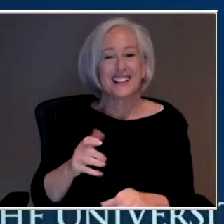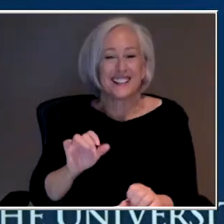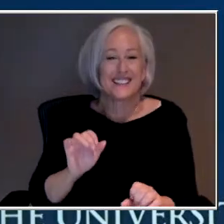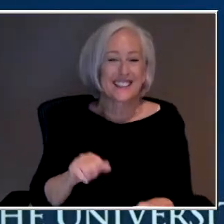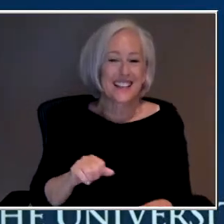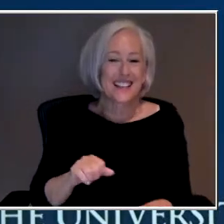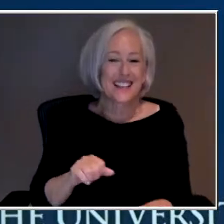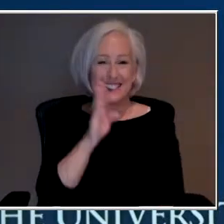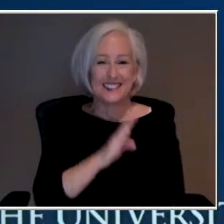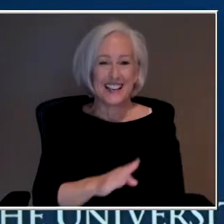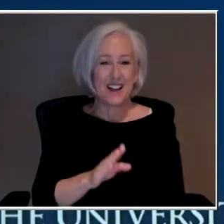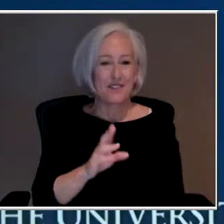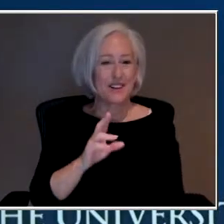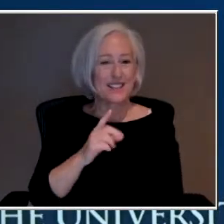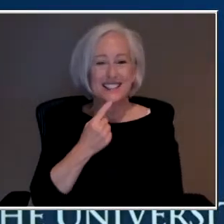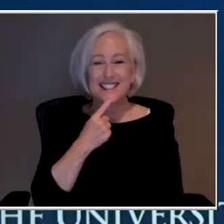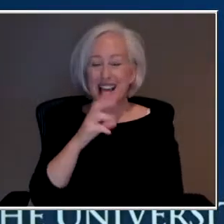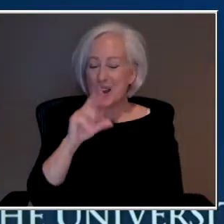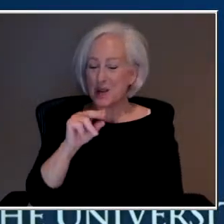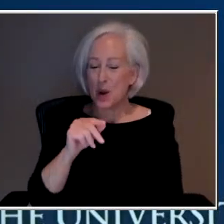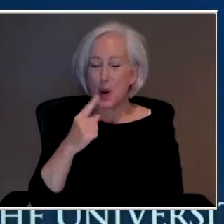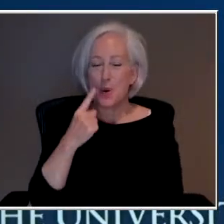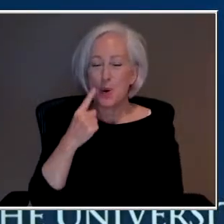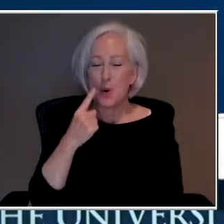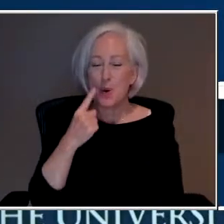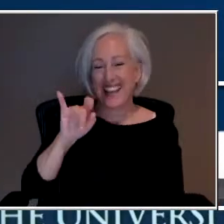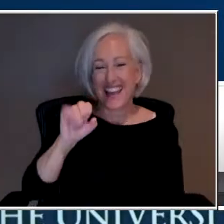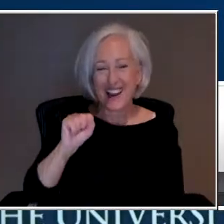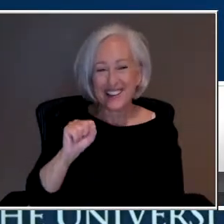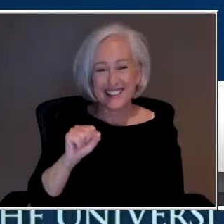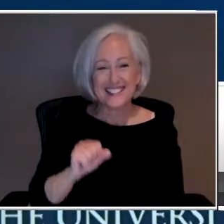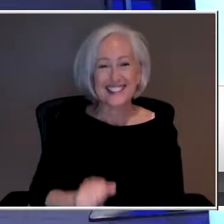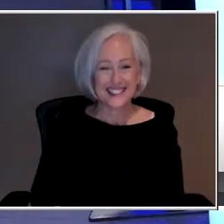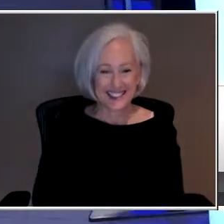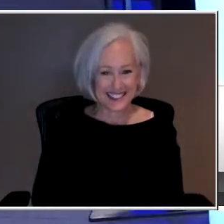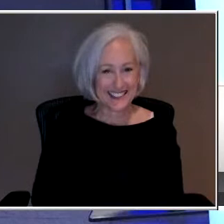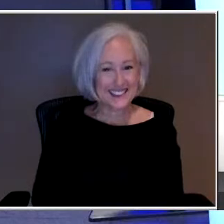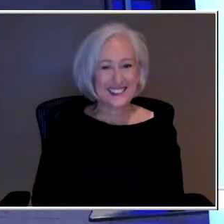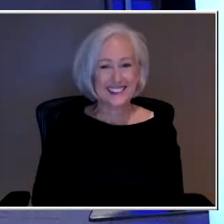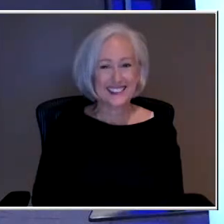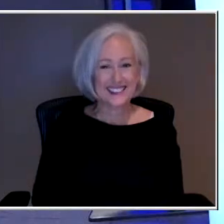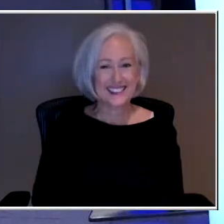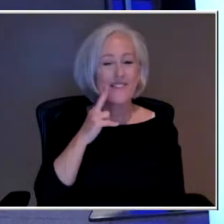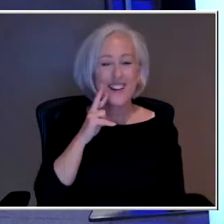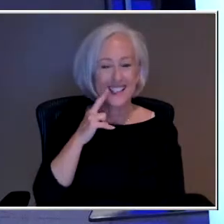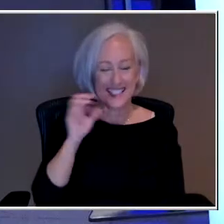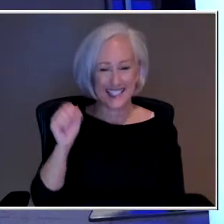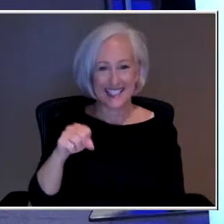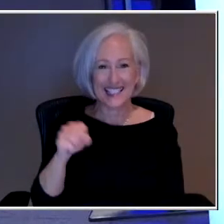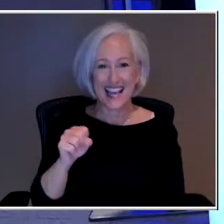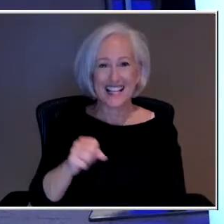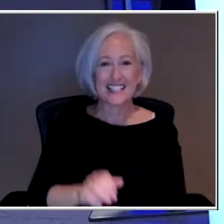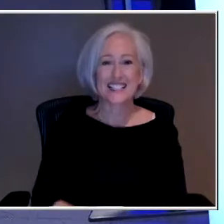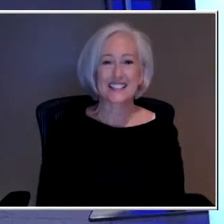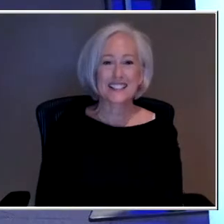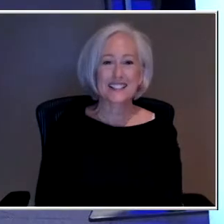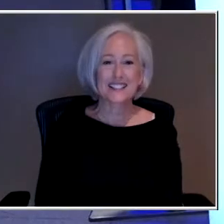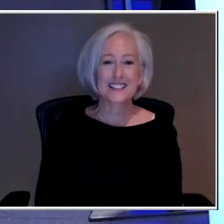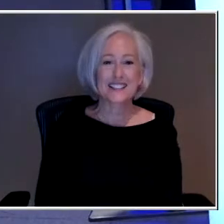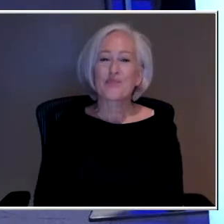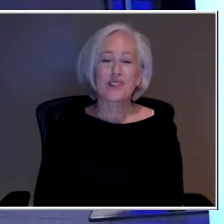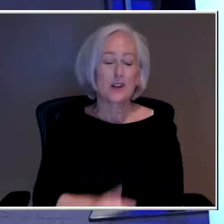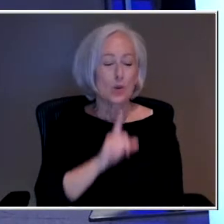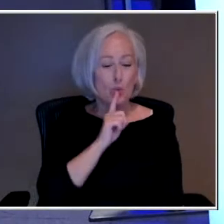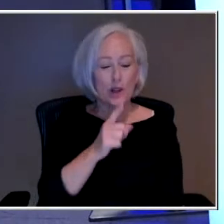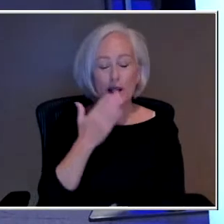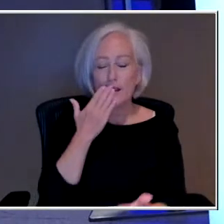carrots. Right. Carrots are always a plus. Veggies. And just all veggies, right? That's right. And kids, it's just a well-balanced diet.